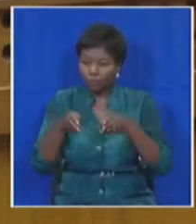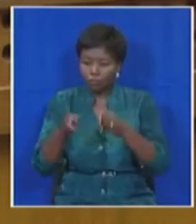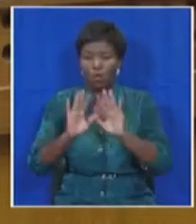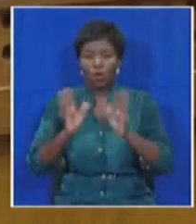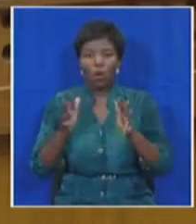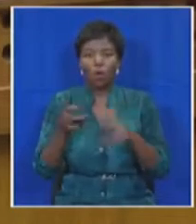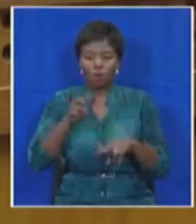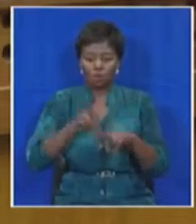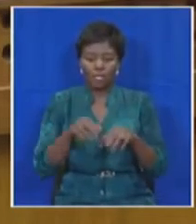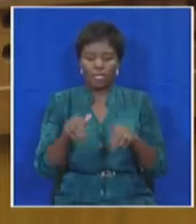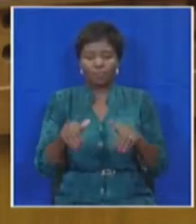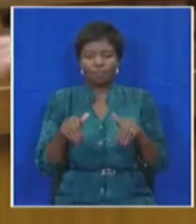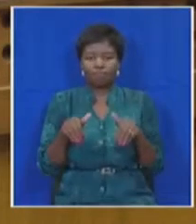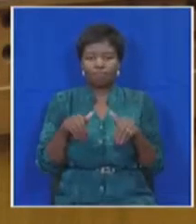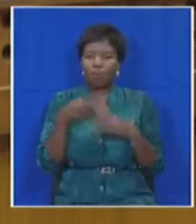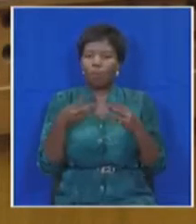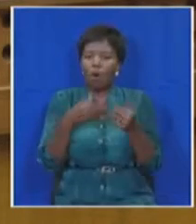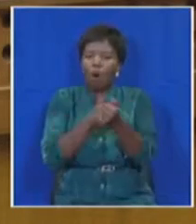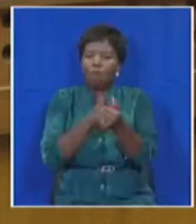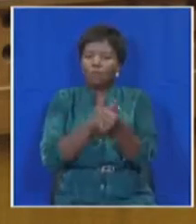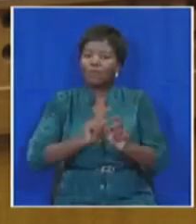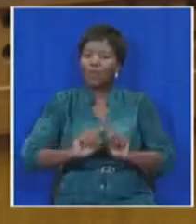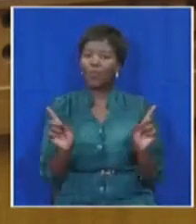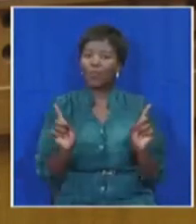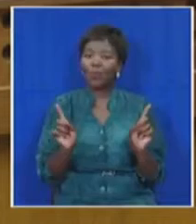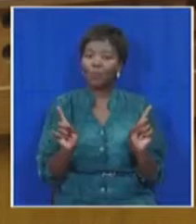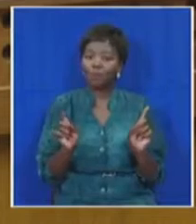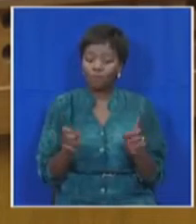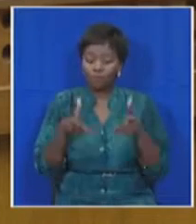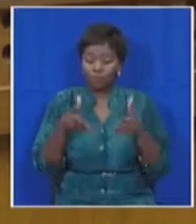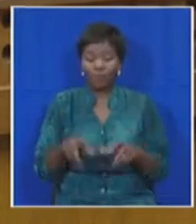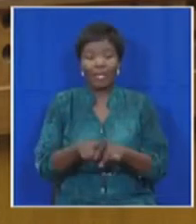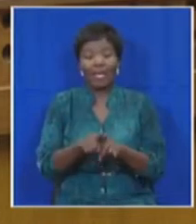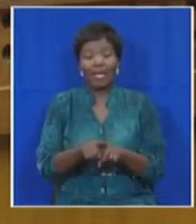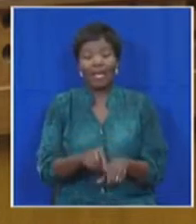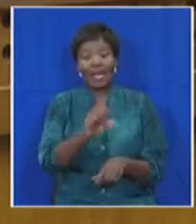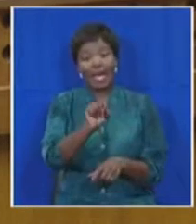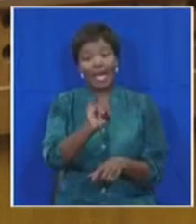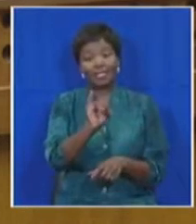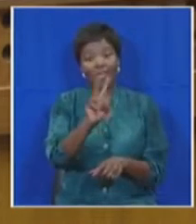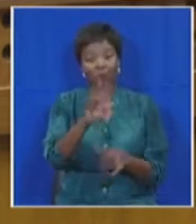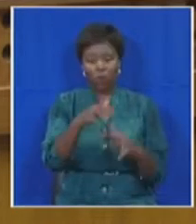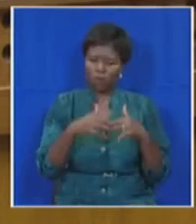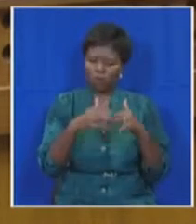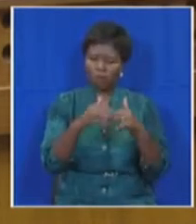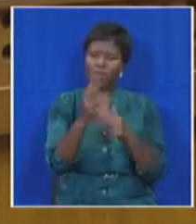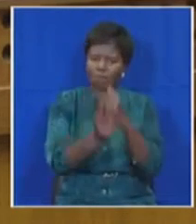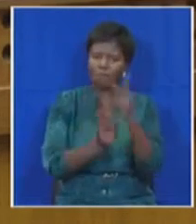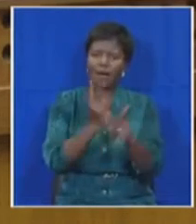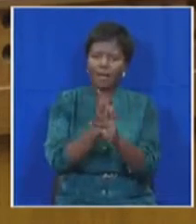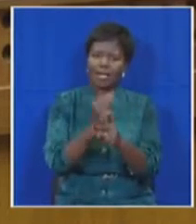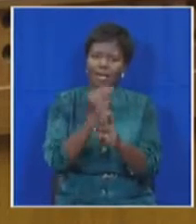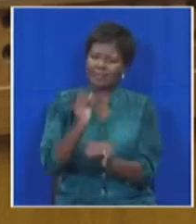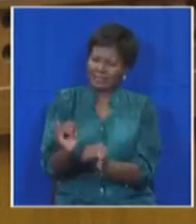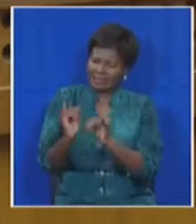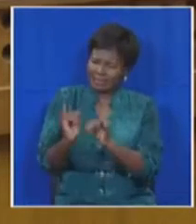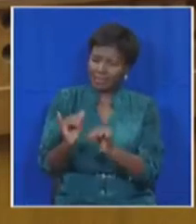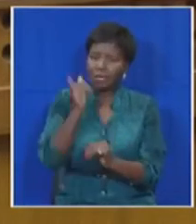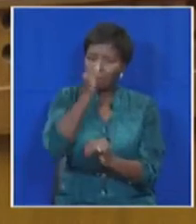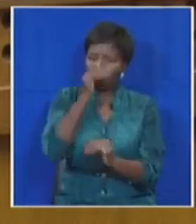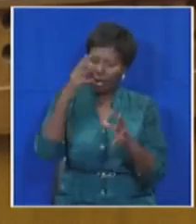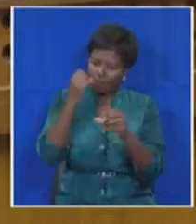behind desks. We'll bring back the specialized police units to face the most serious crimes head on. Some of